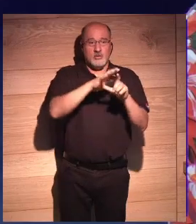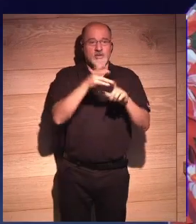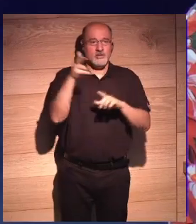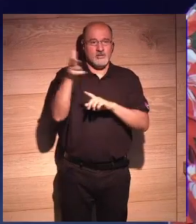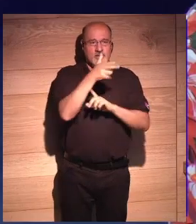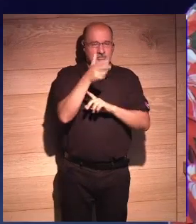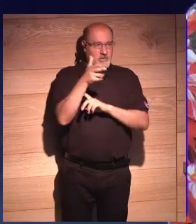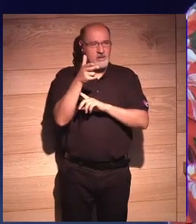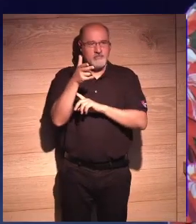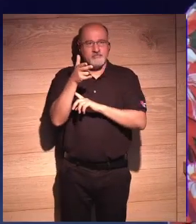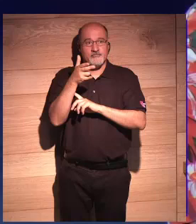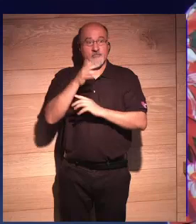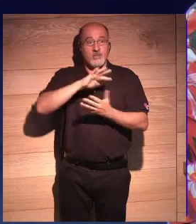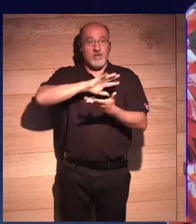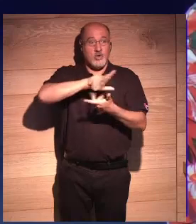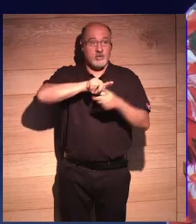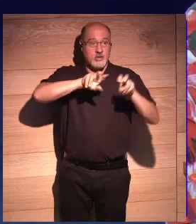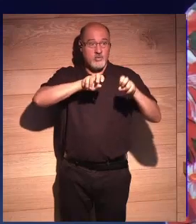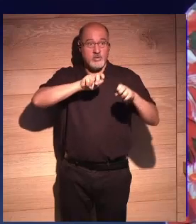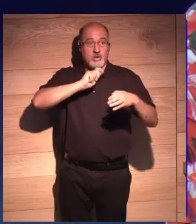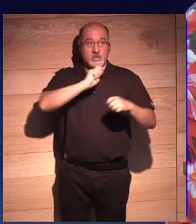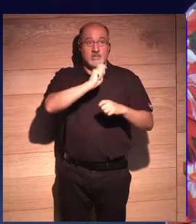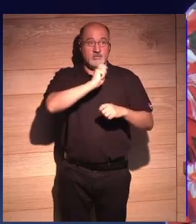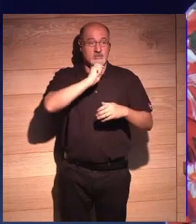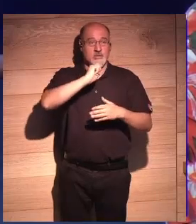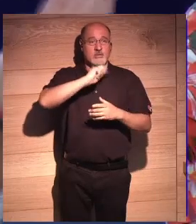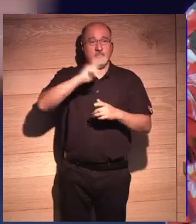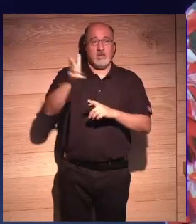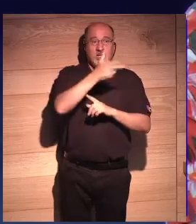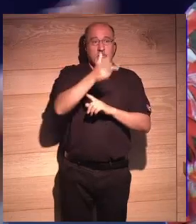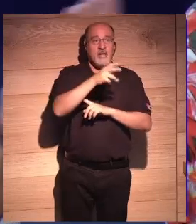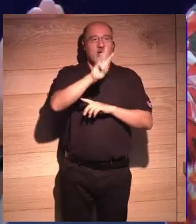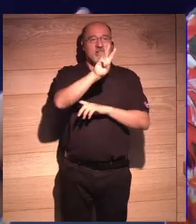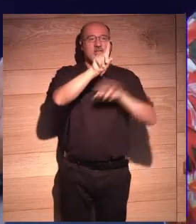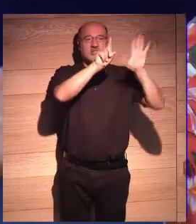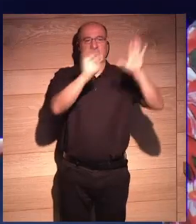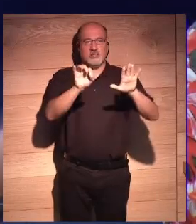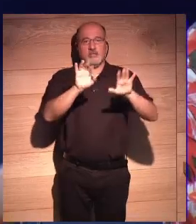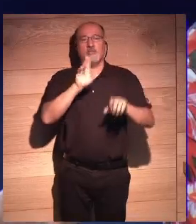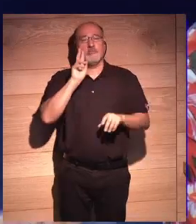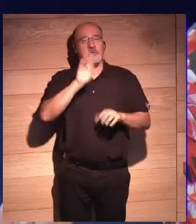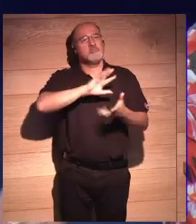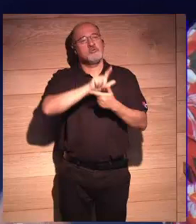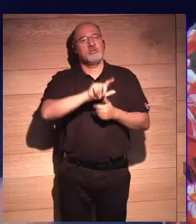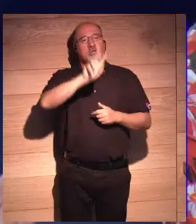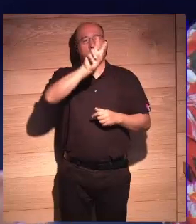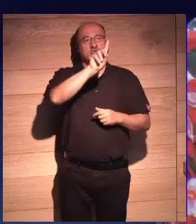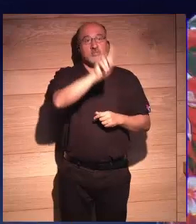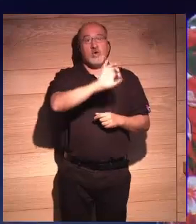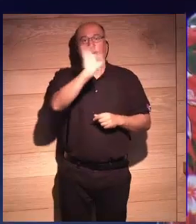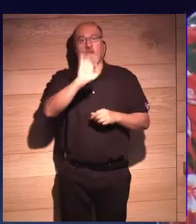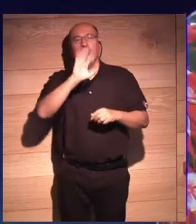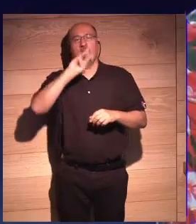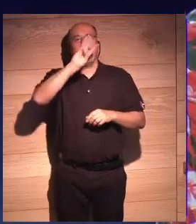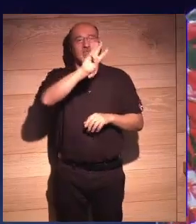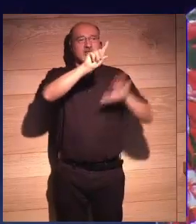a piece of news, they used a 360 camera. So you had the possibility of seeing, of watching that piece of news